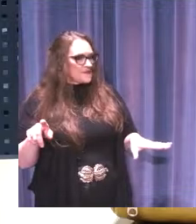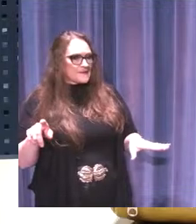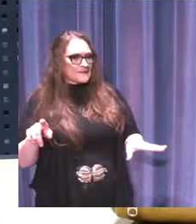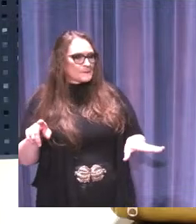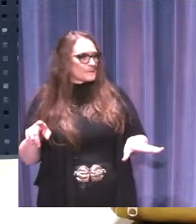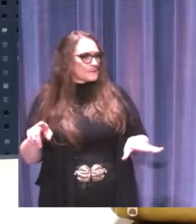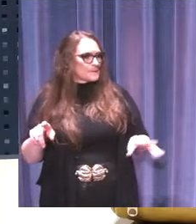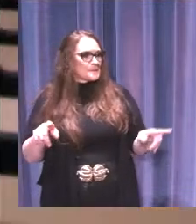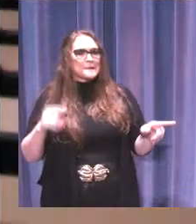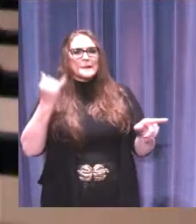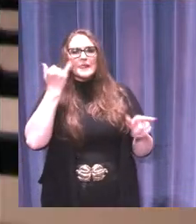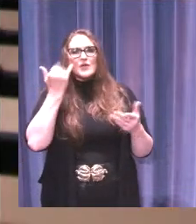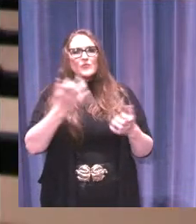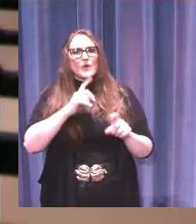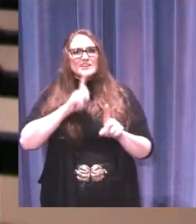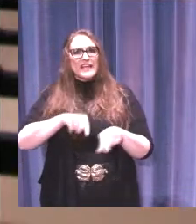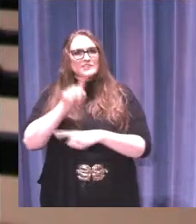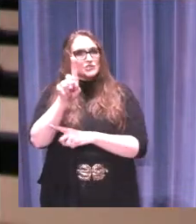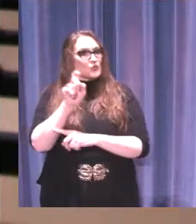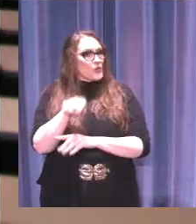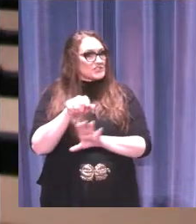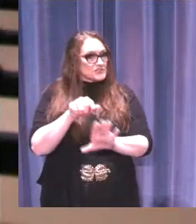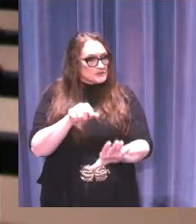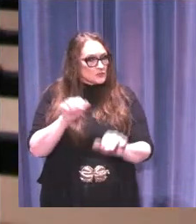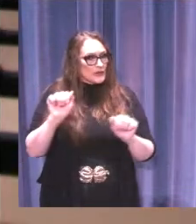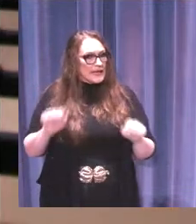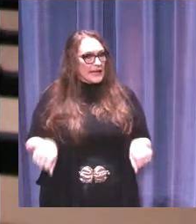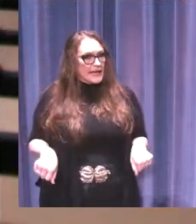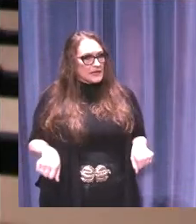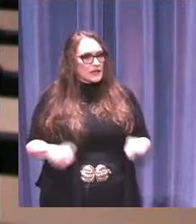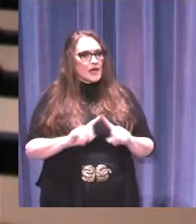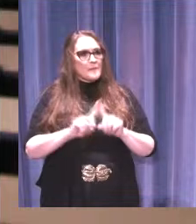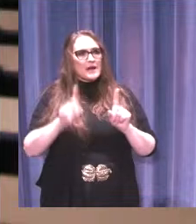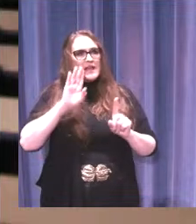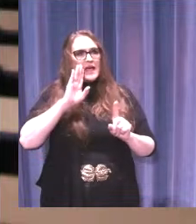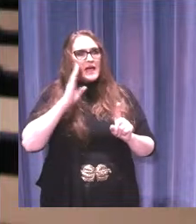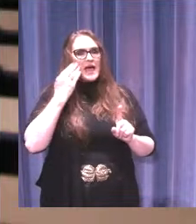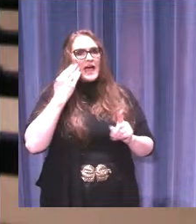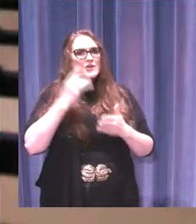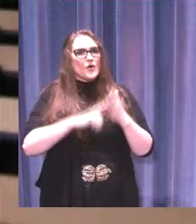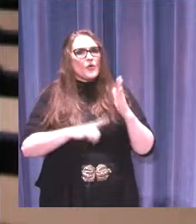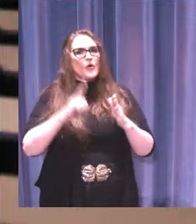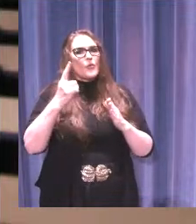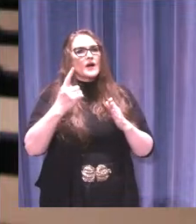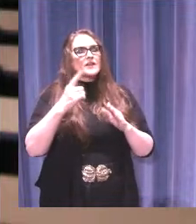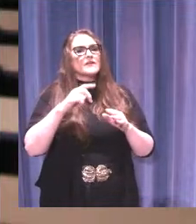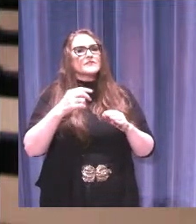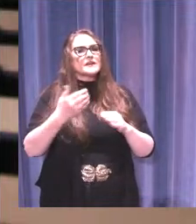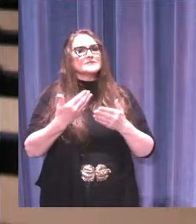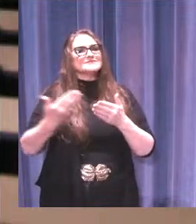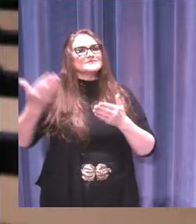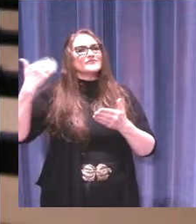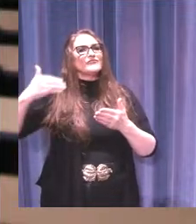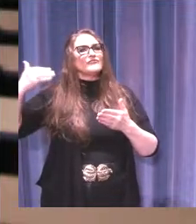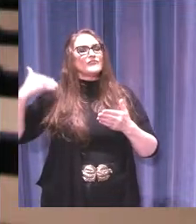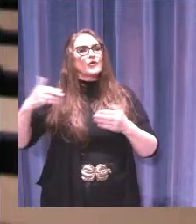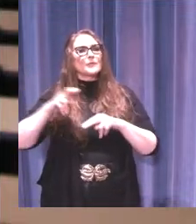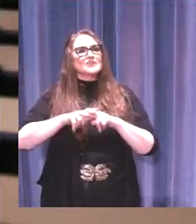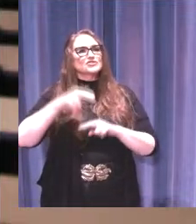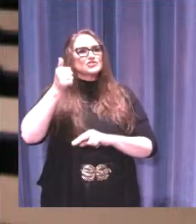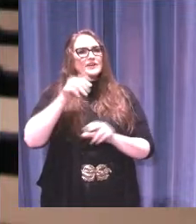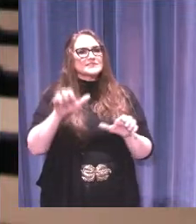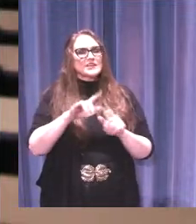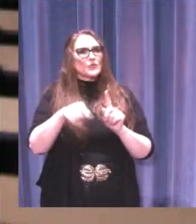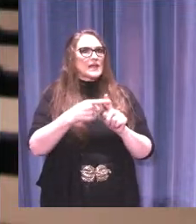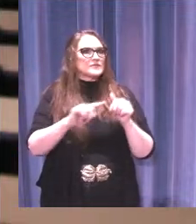If we want to answer that question, we can. But I know what one of the former chairs did when I was first a trustee when